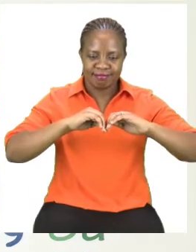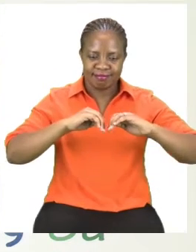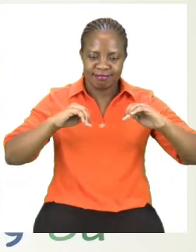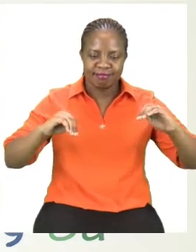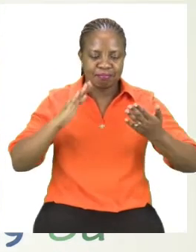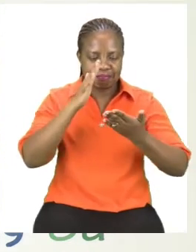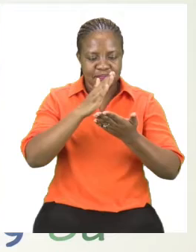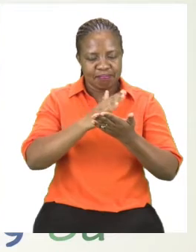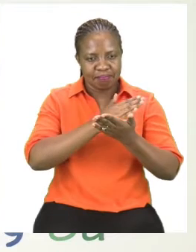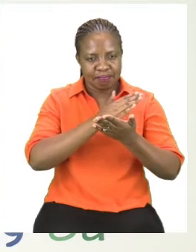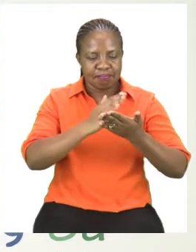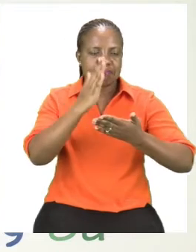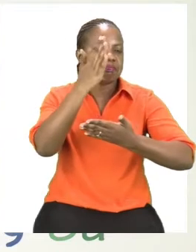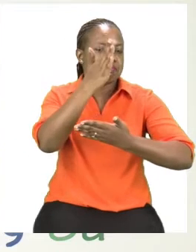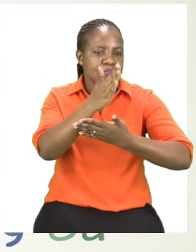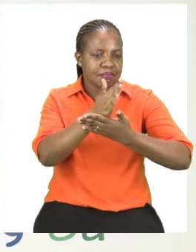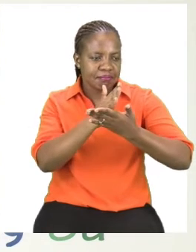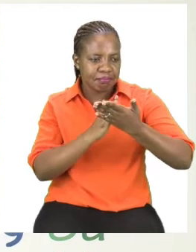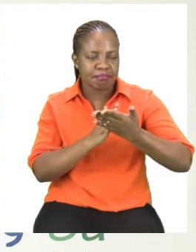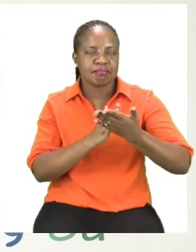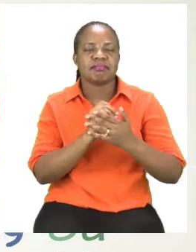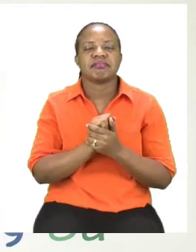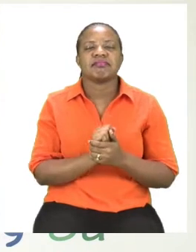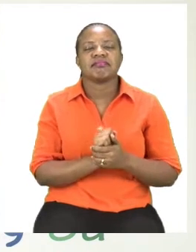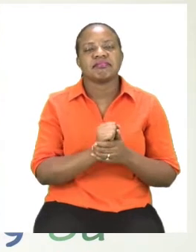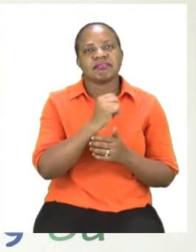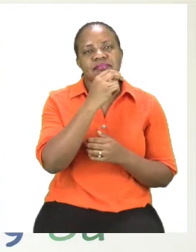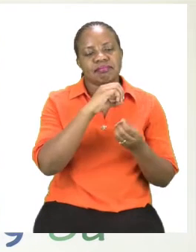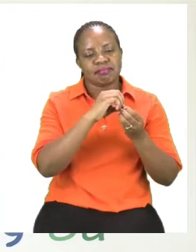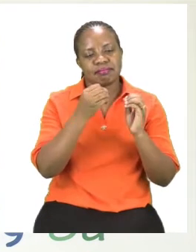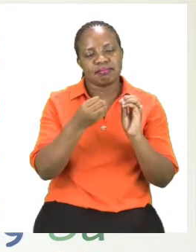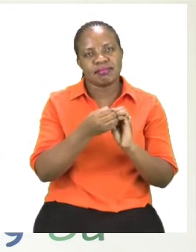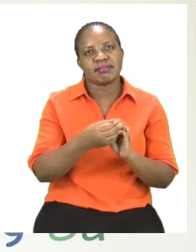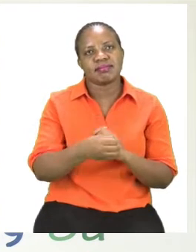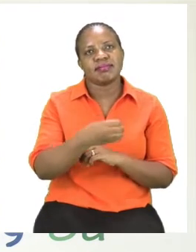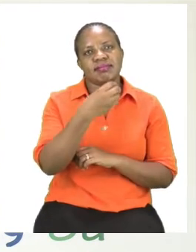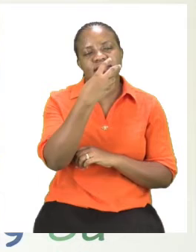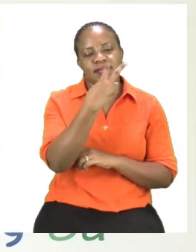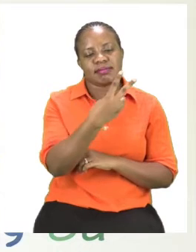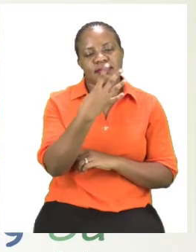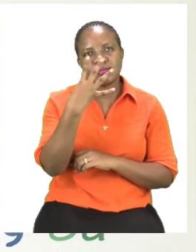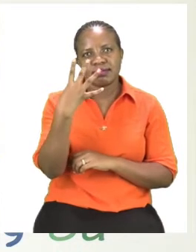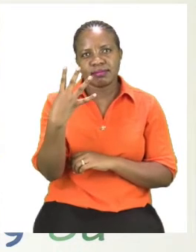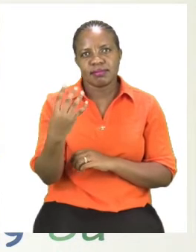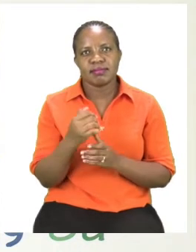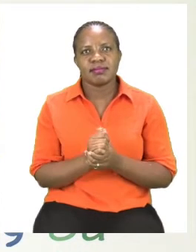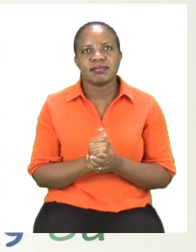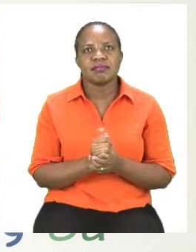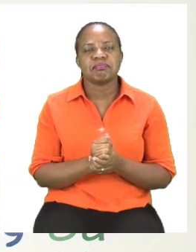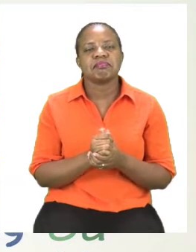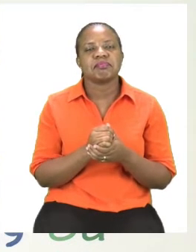or to halve the number 24. So our answer is